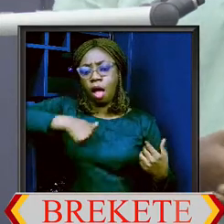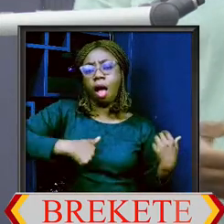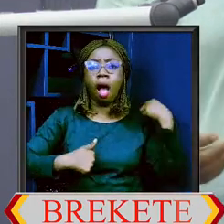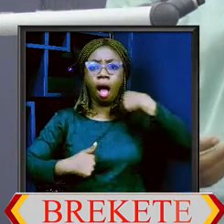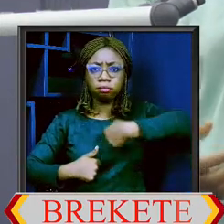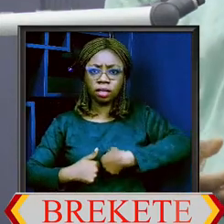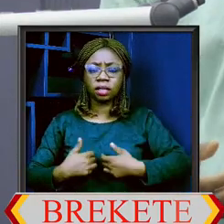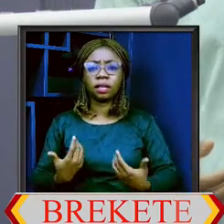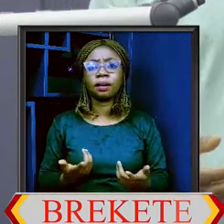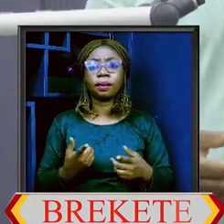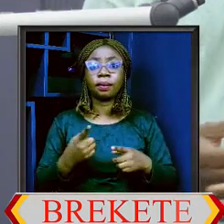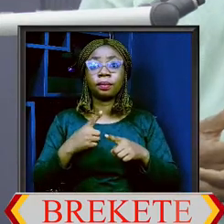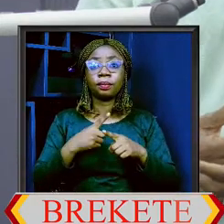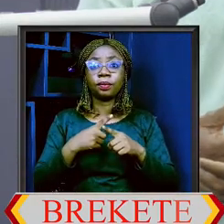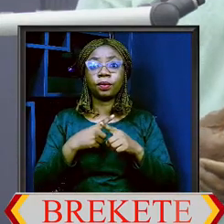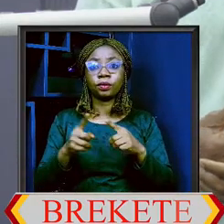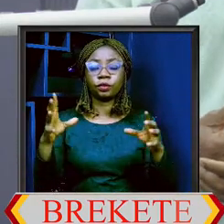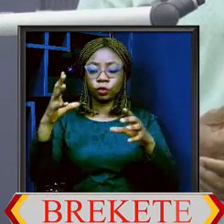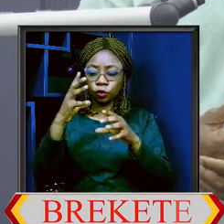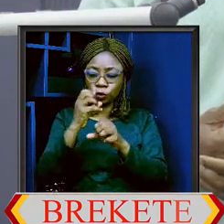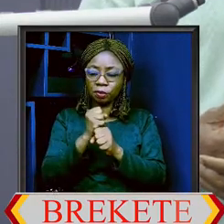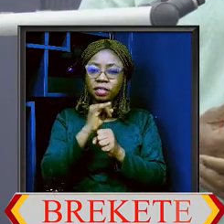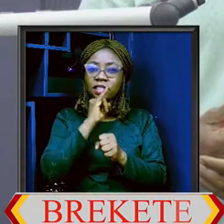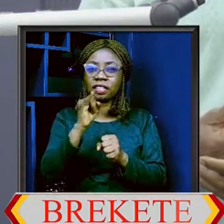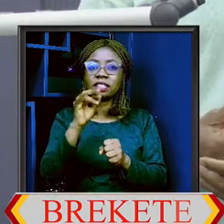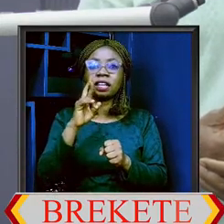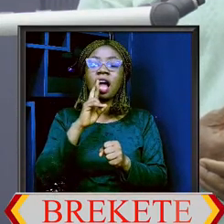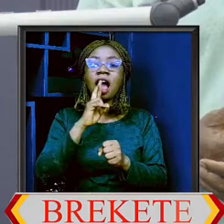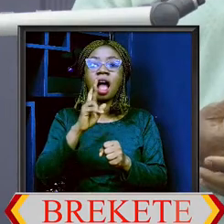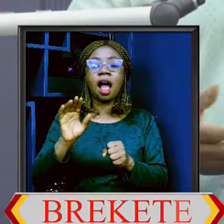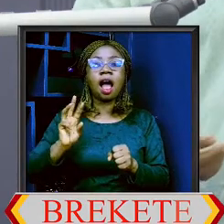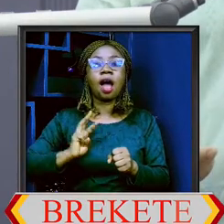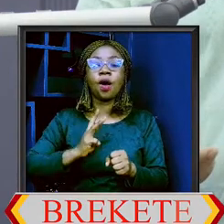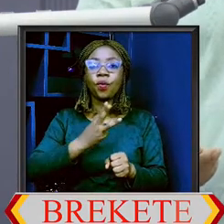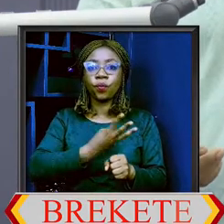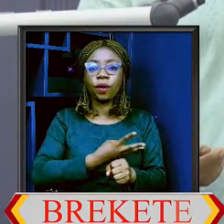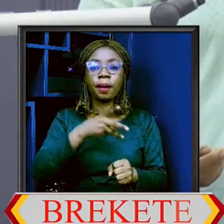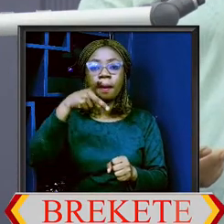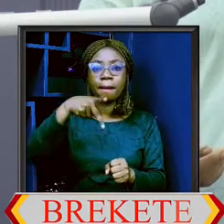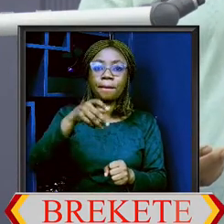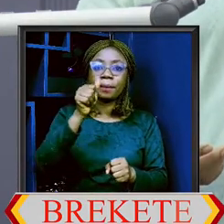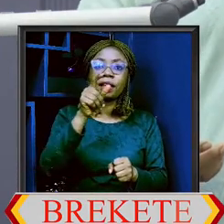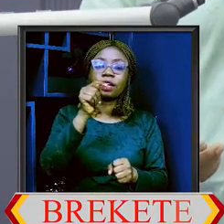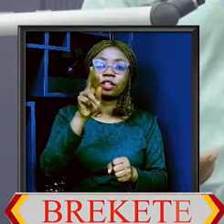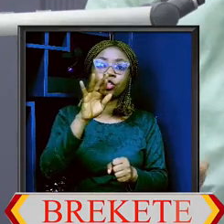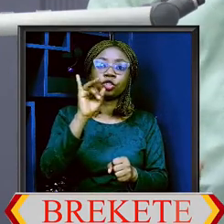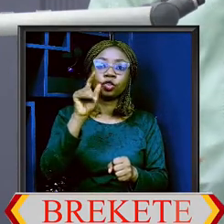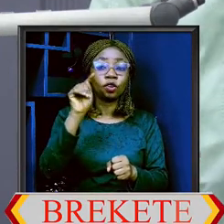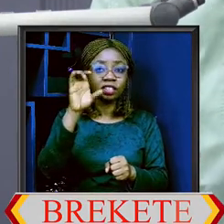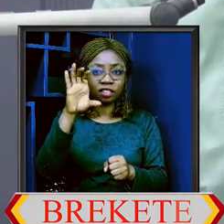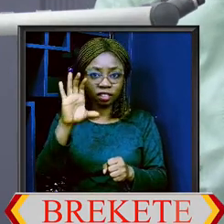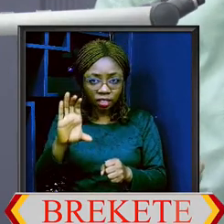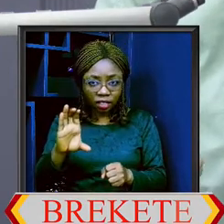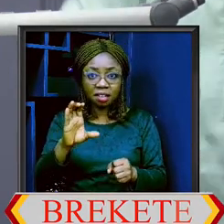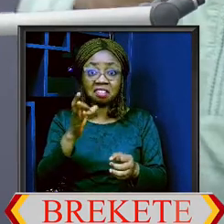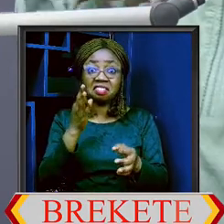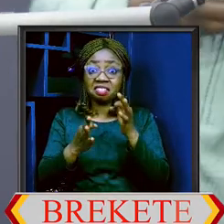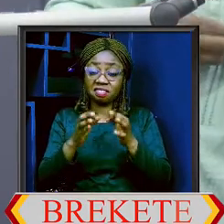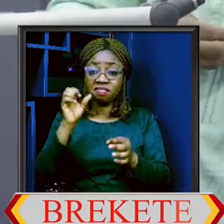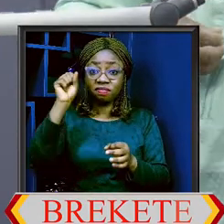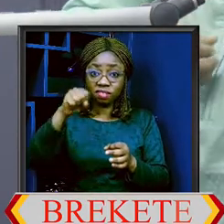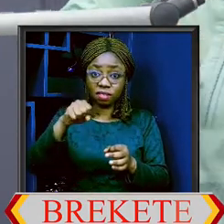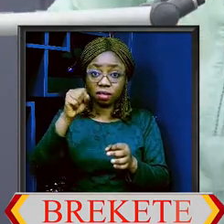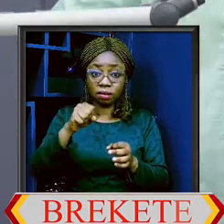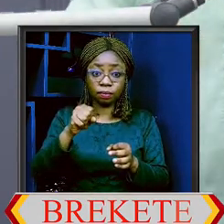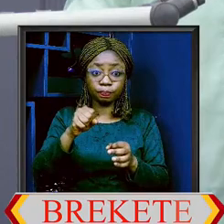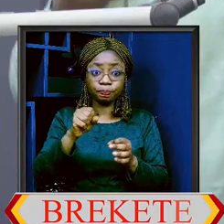is are we patriotic if yes between you and your God are